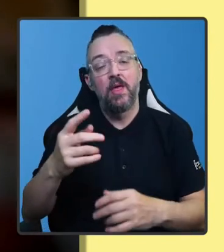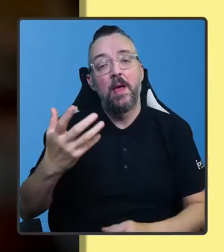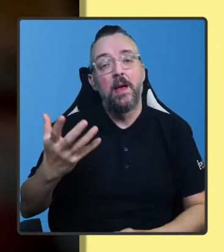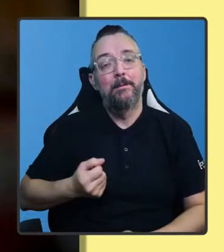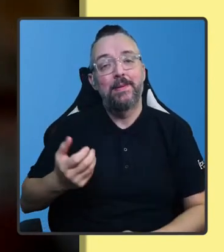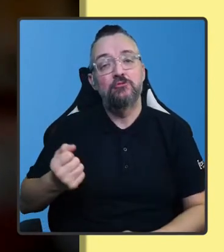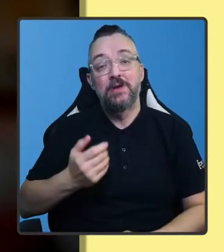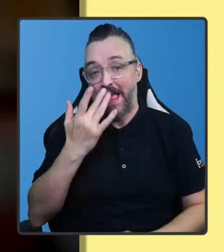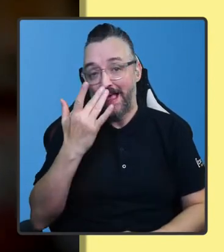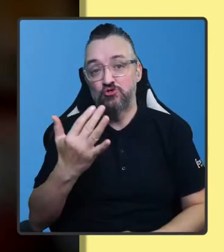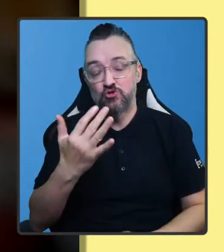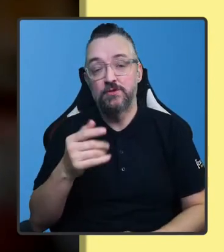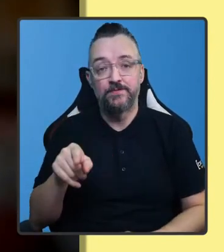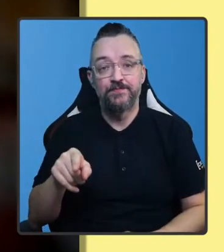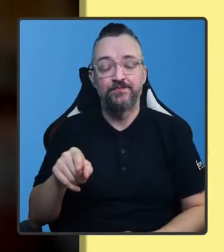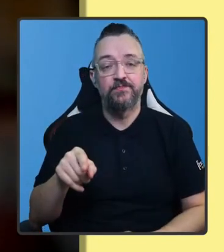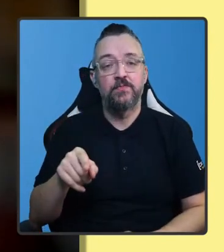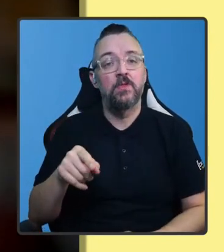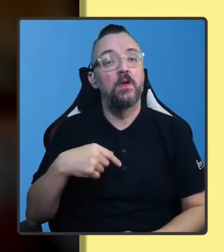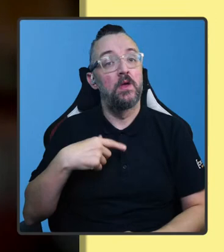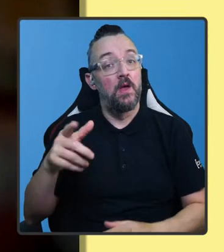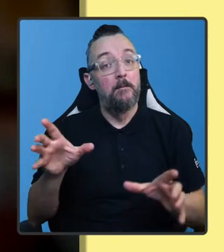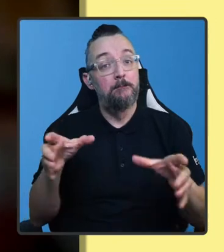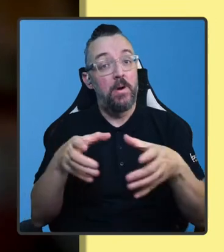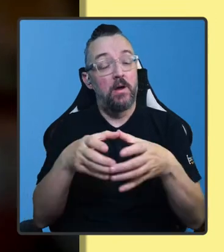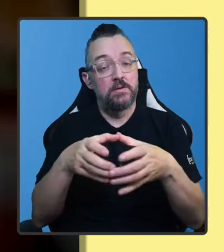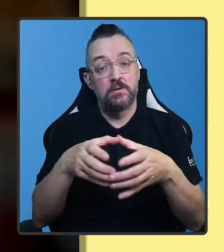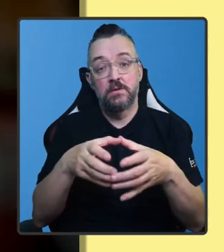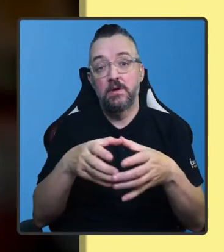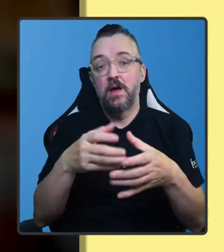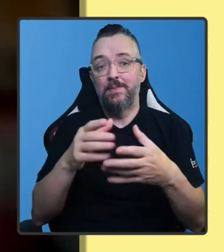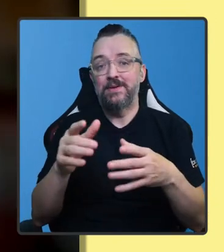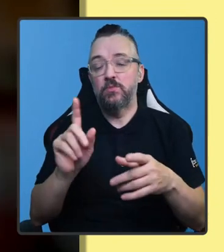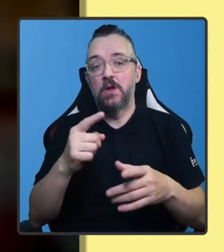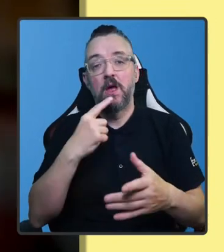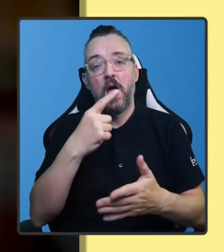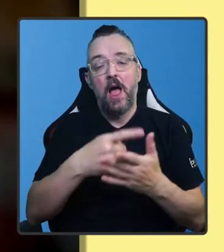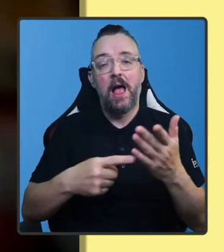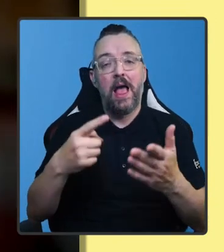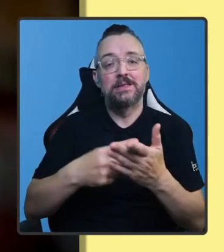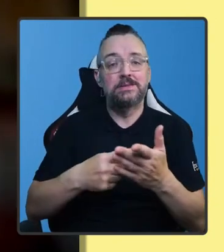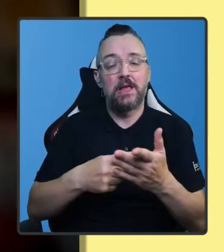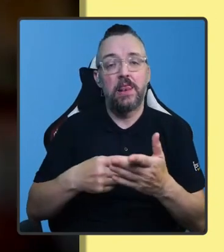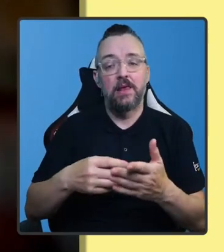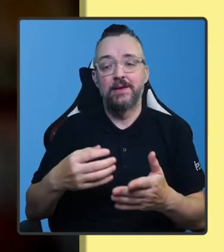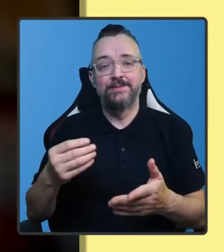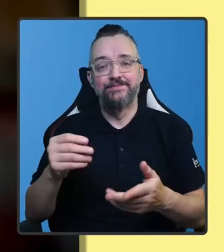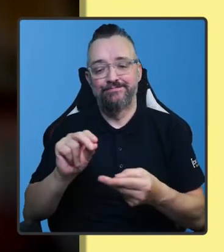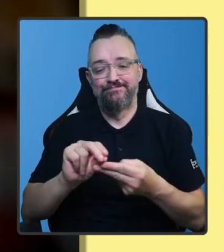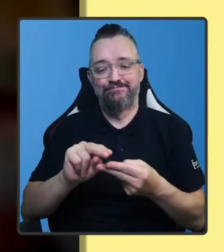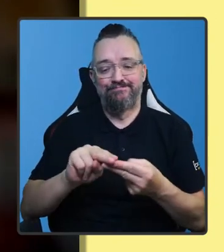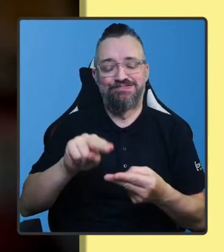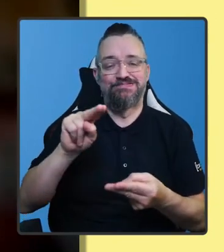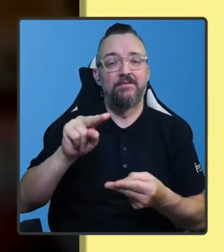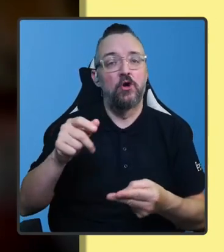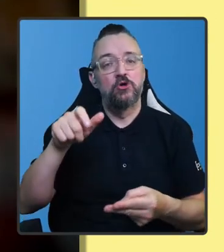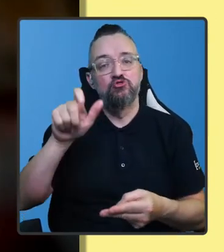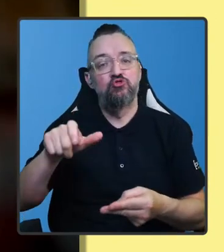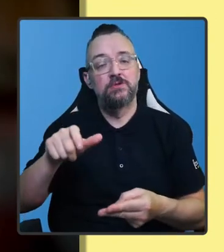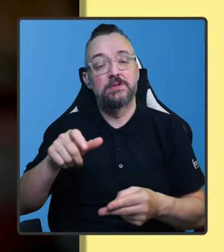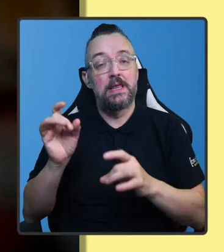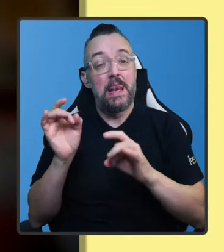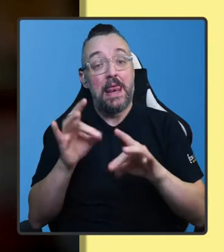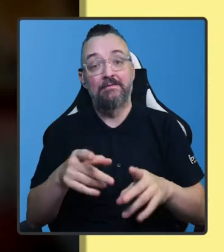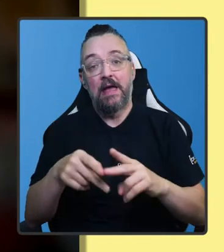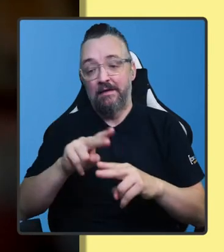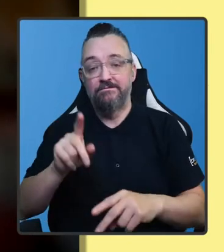The party has also taken positive steps, such as cancelling the interest on student loans during maternity leave, and continuing